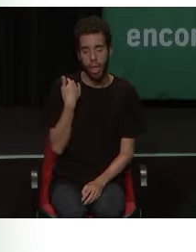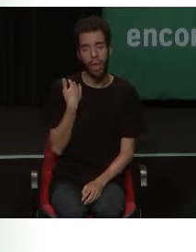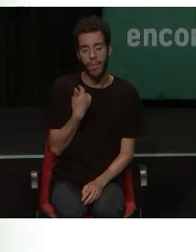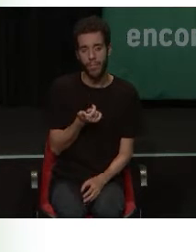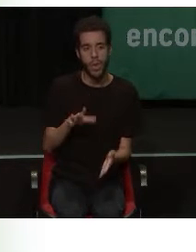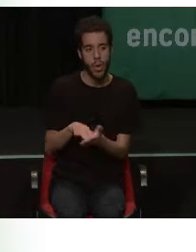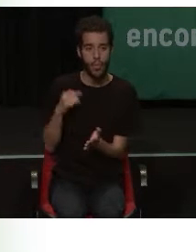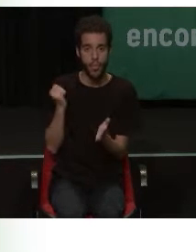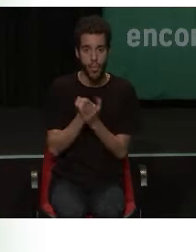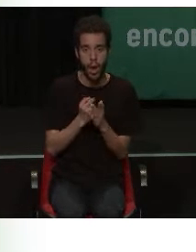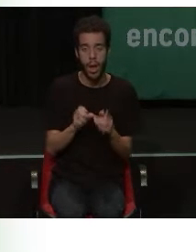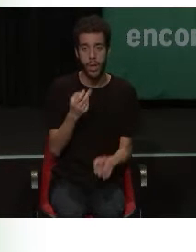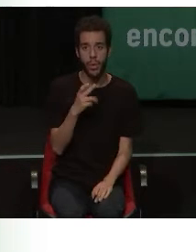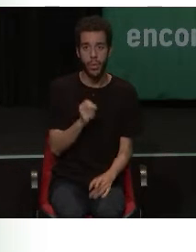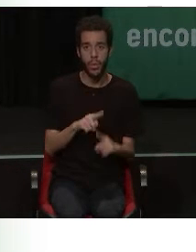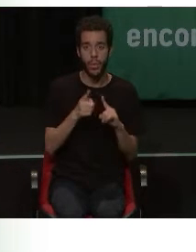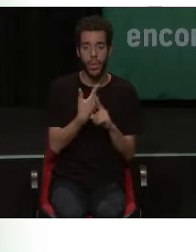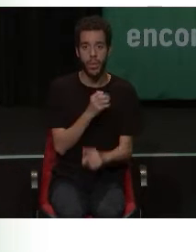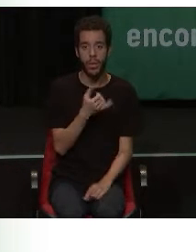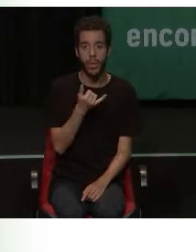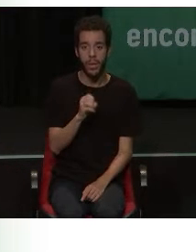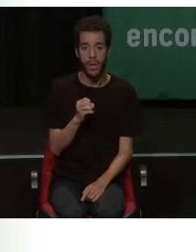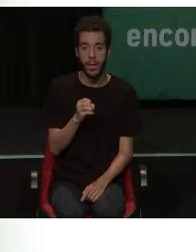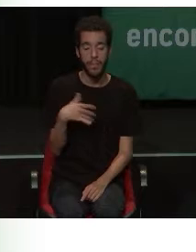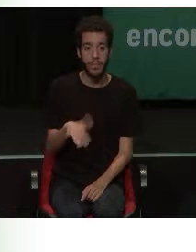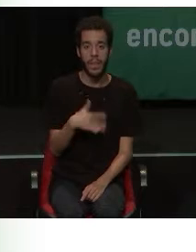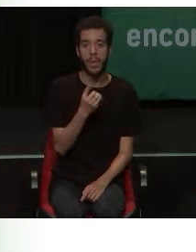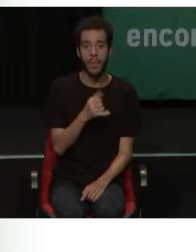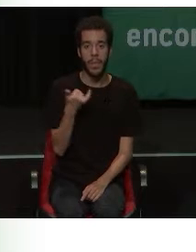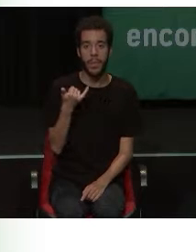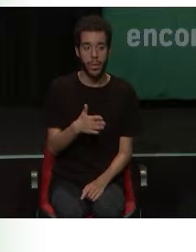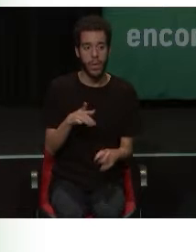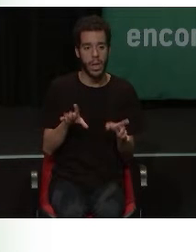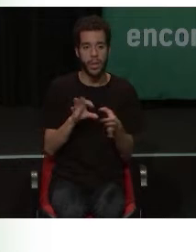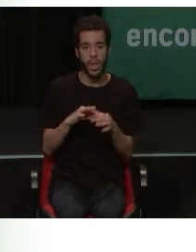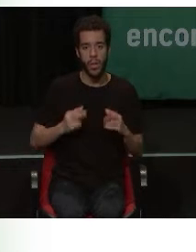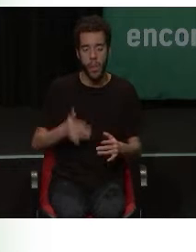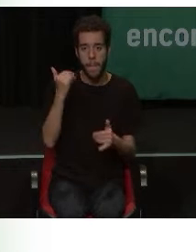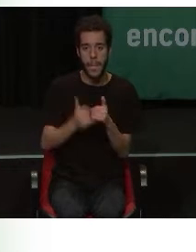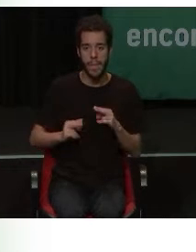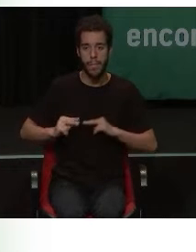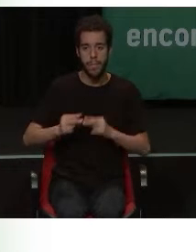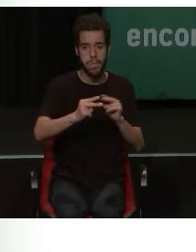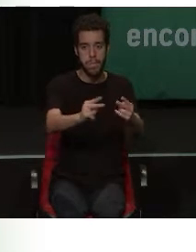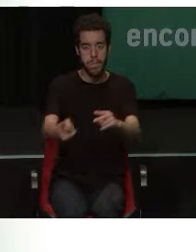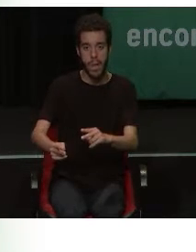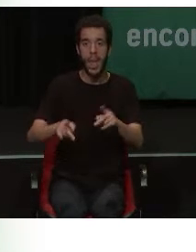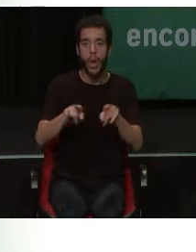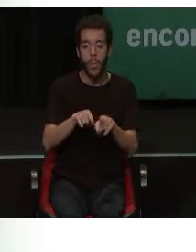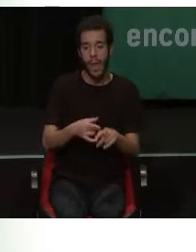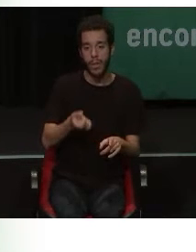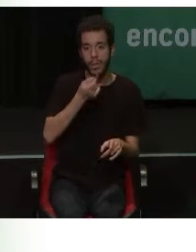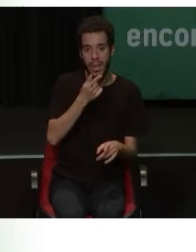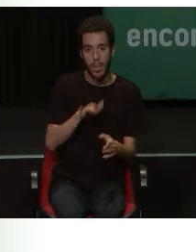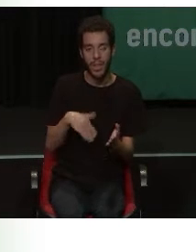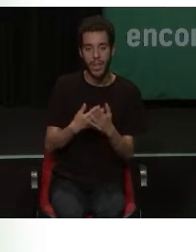consortium we recently ended in October 2021 about the risk of